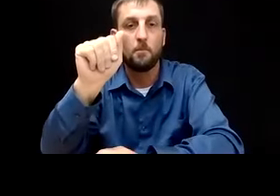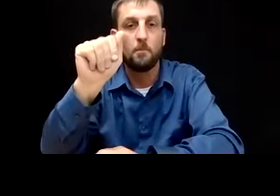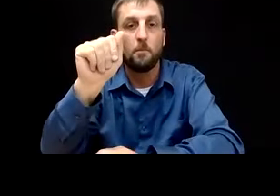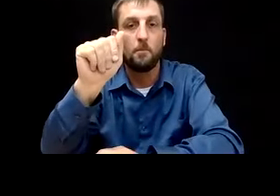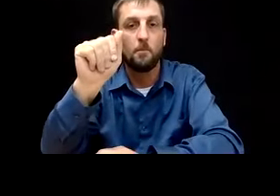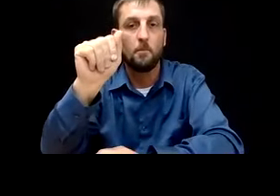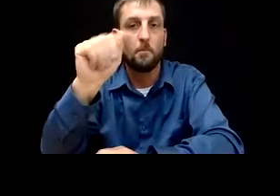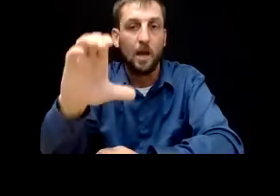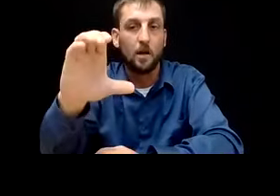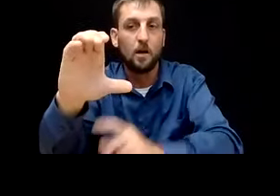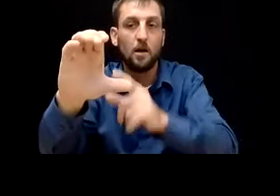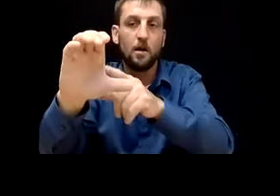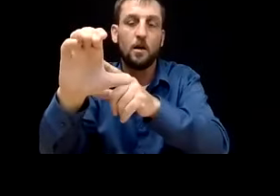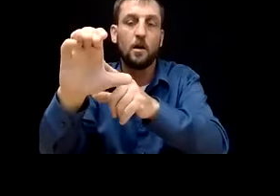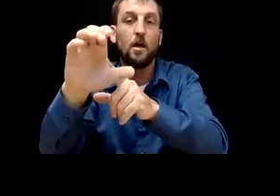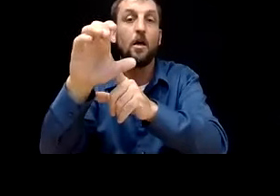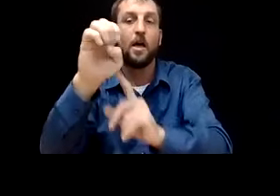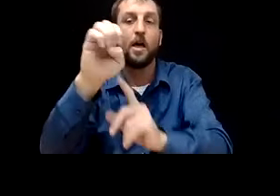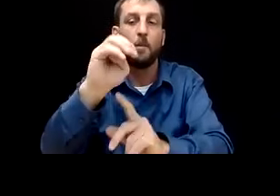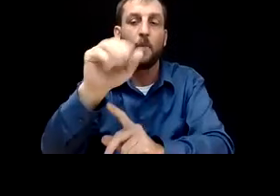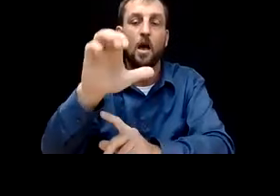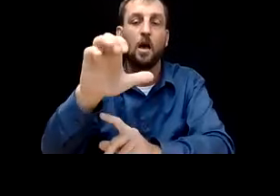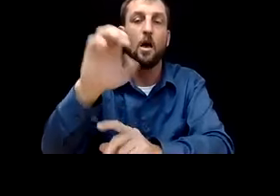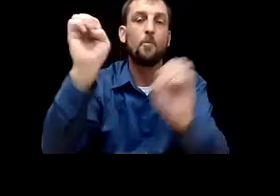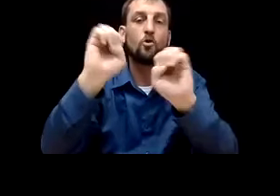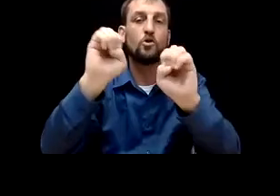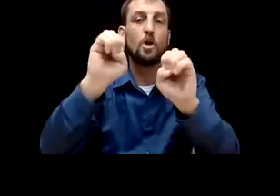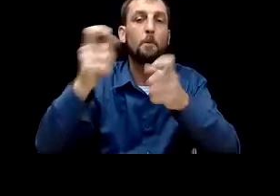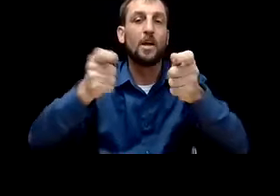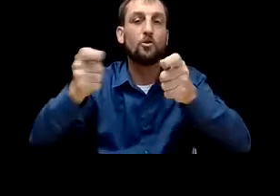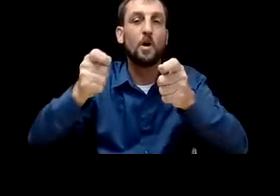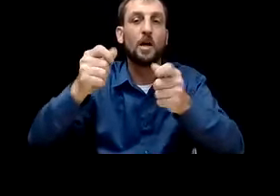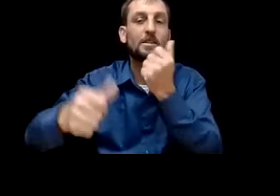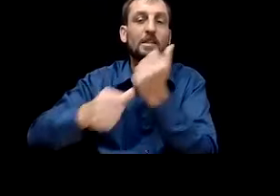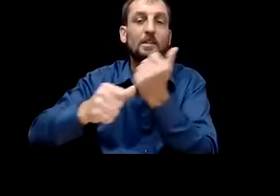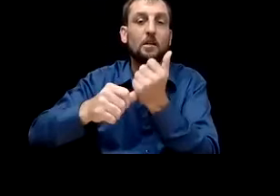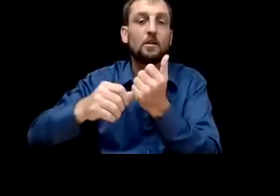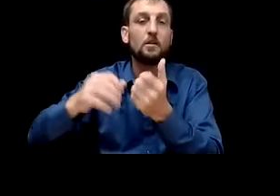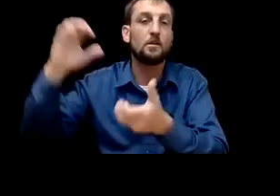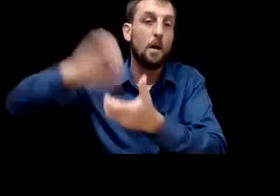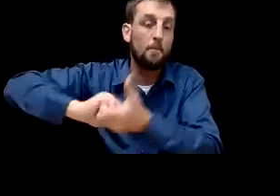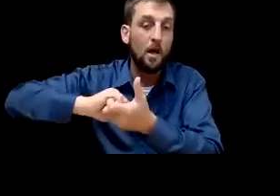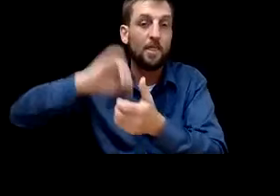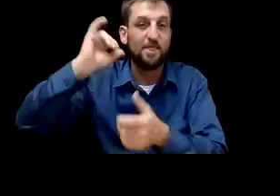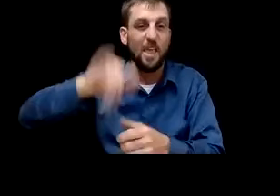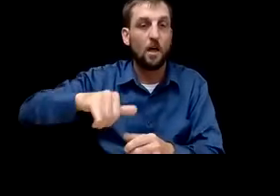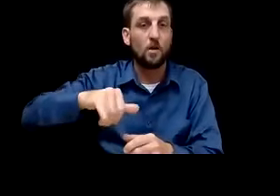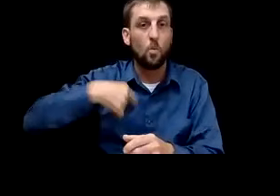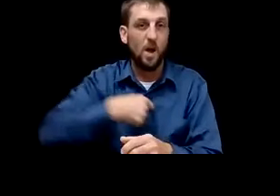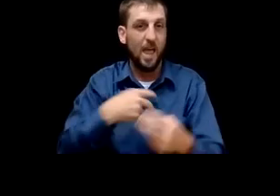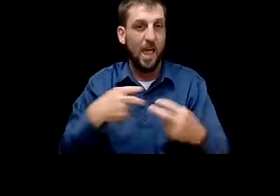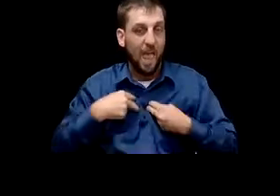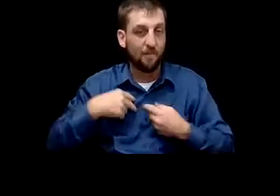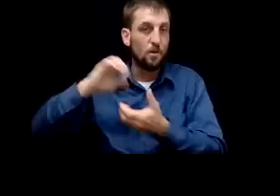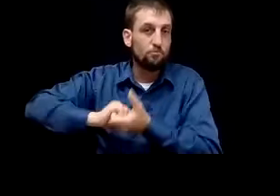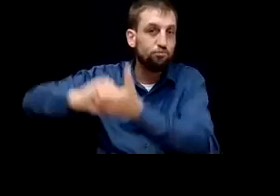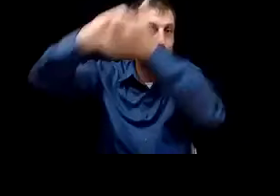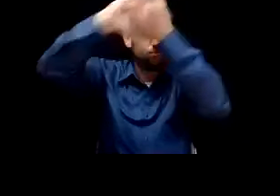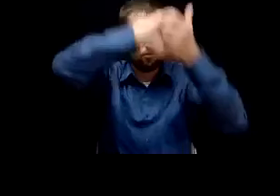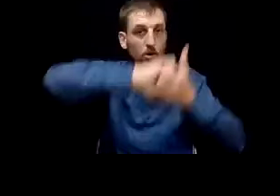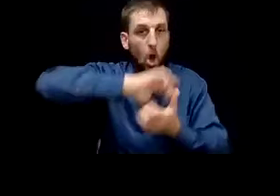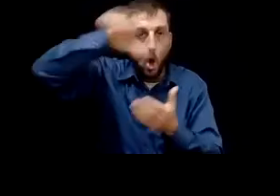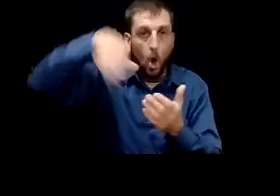Compact. It's a mutual aid that we have with all of 50 states and some territories where we can borrow